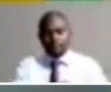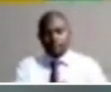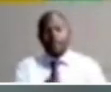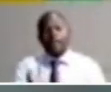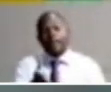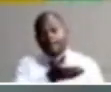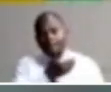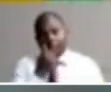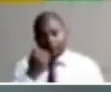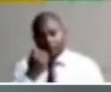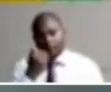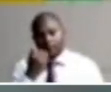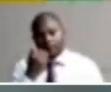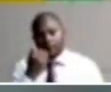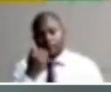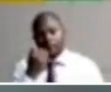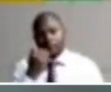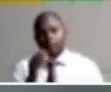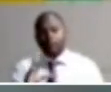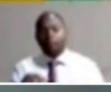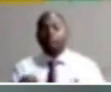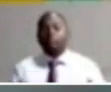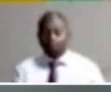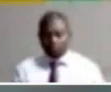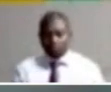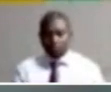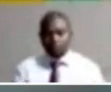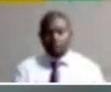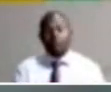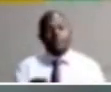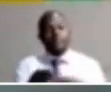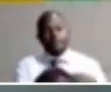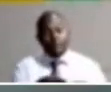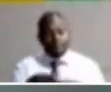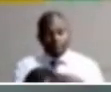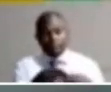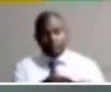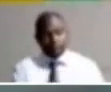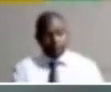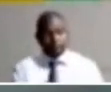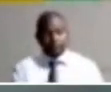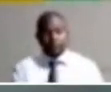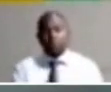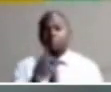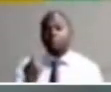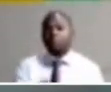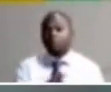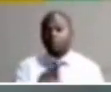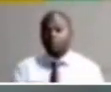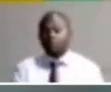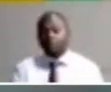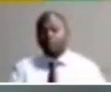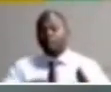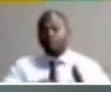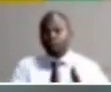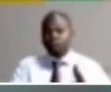is better we err on the side of caution, we make a mistake on the side of